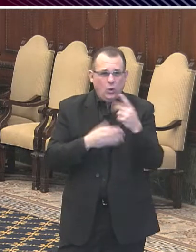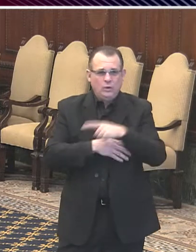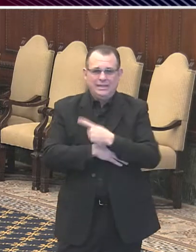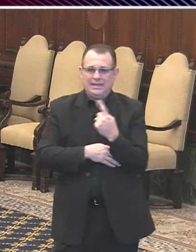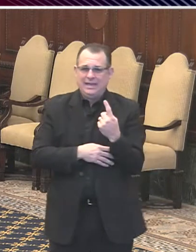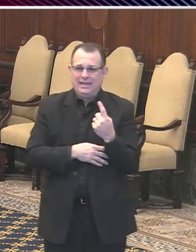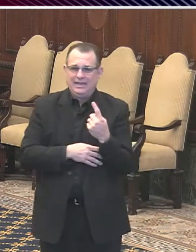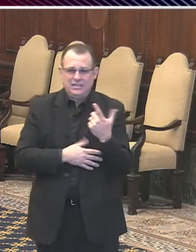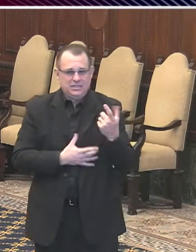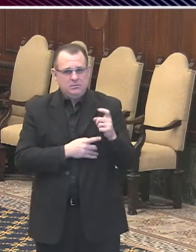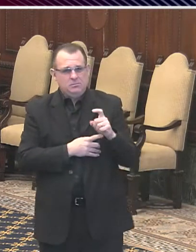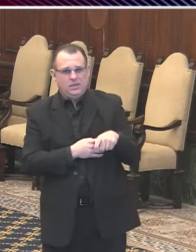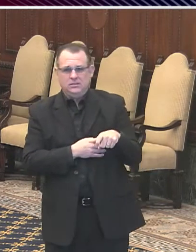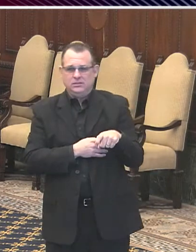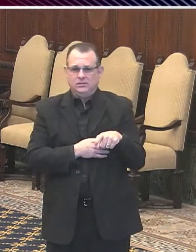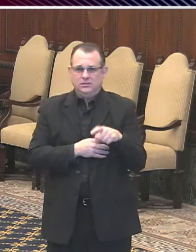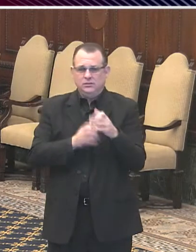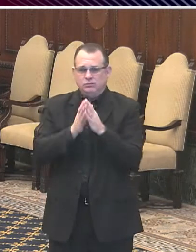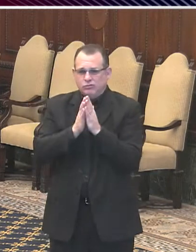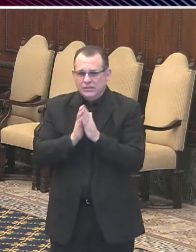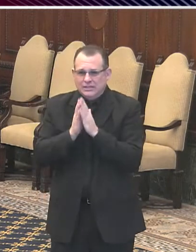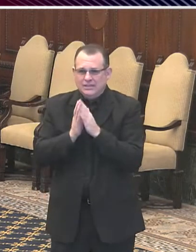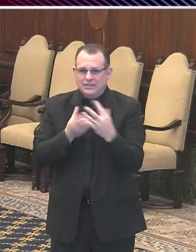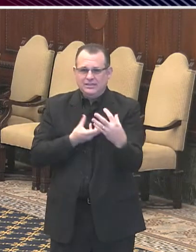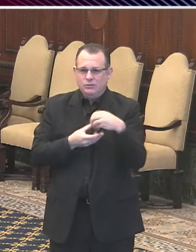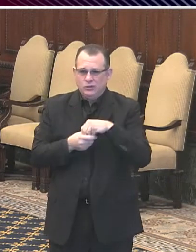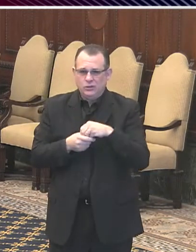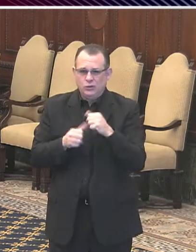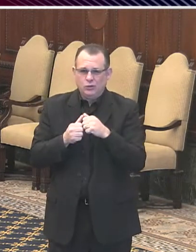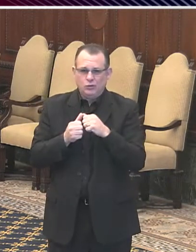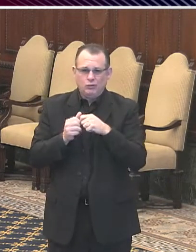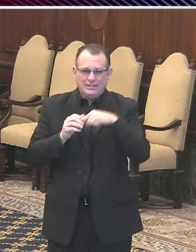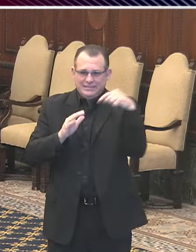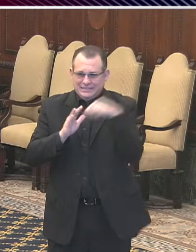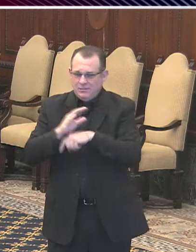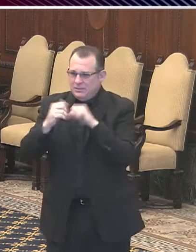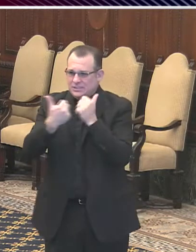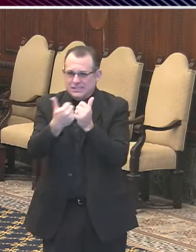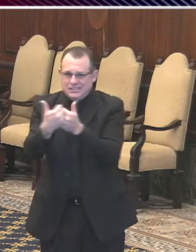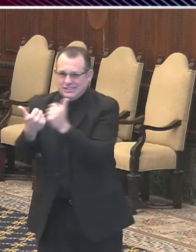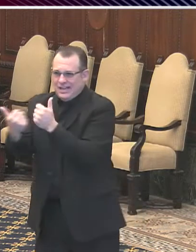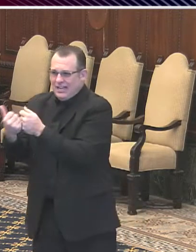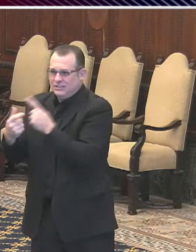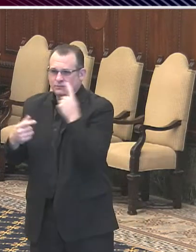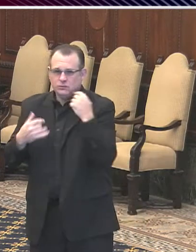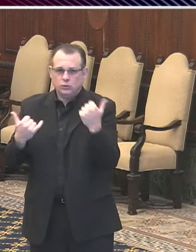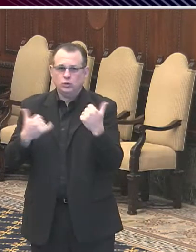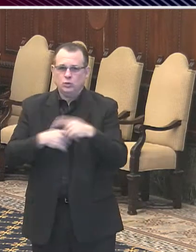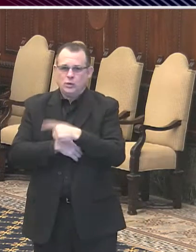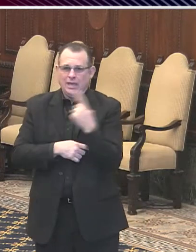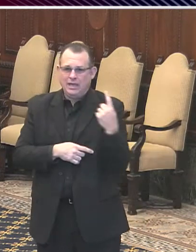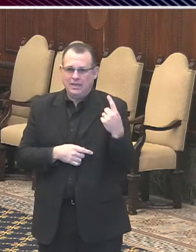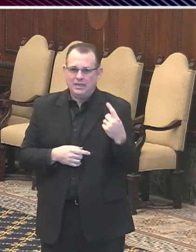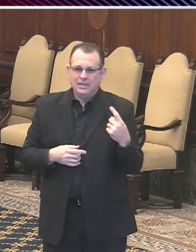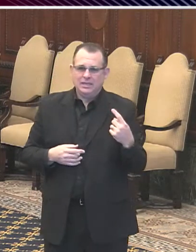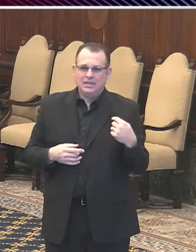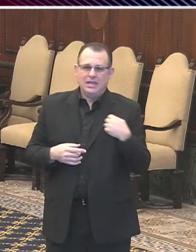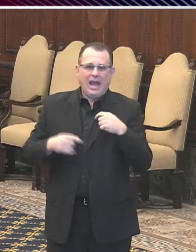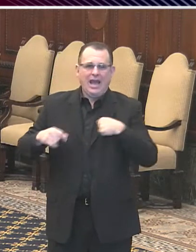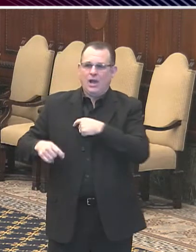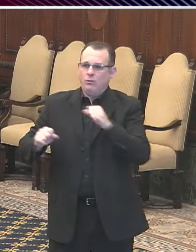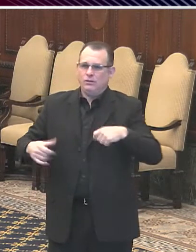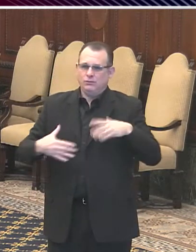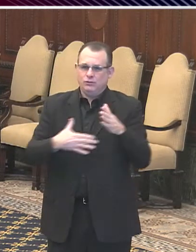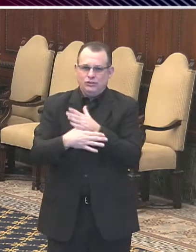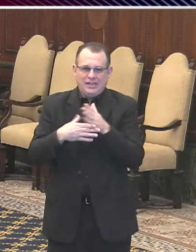be observed within the context of a deeply challenging circumstance. How can we share Seder meals when we can't sit at the